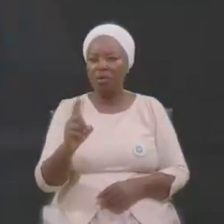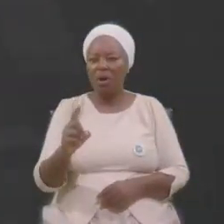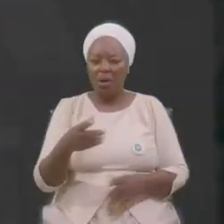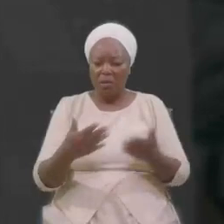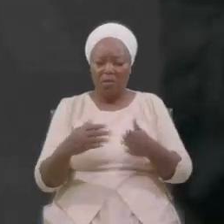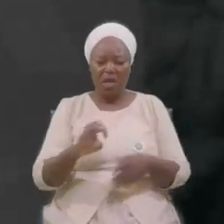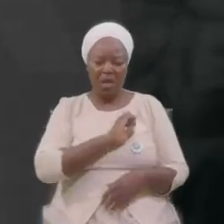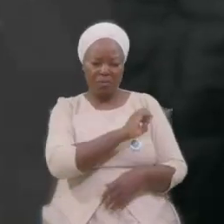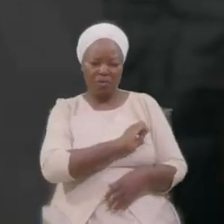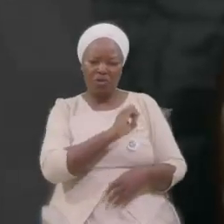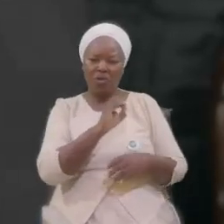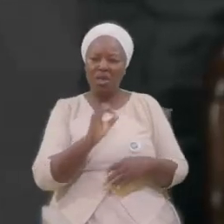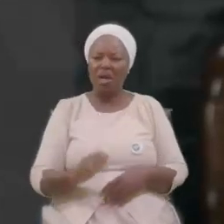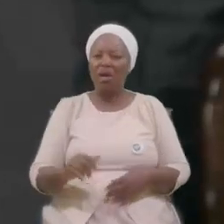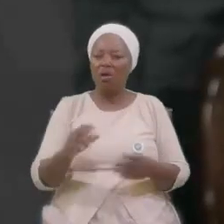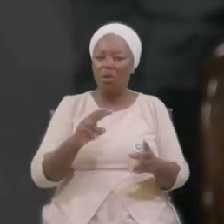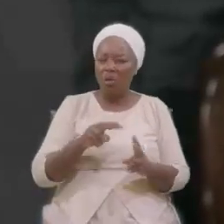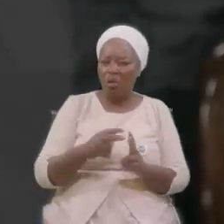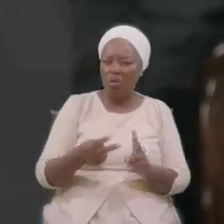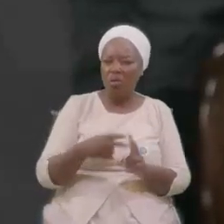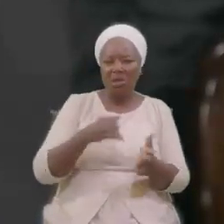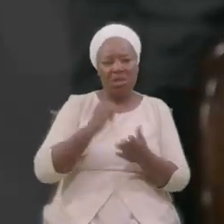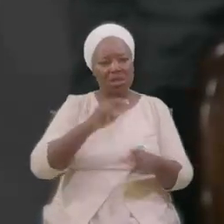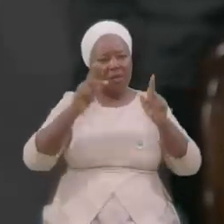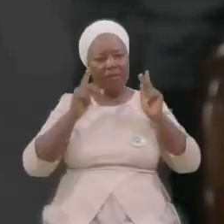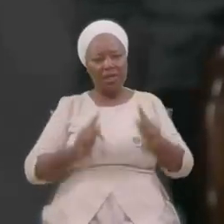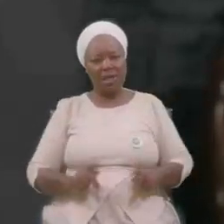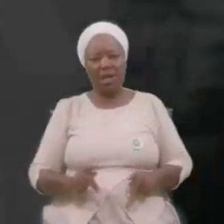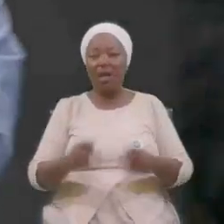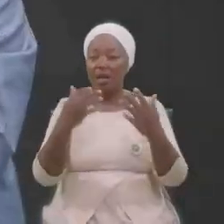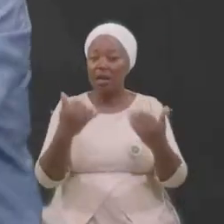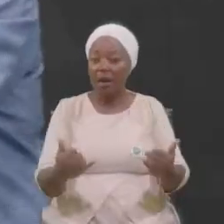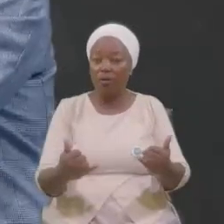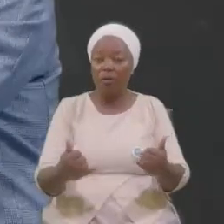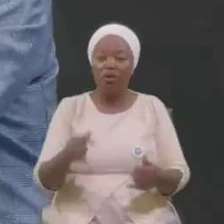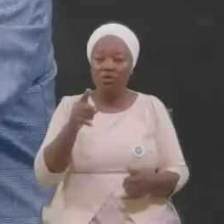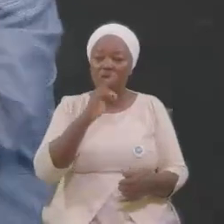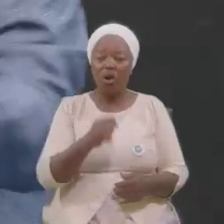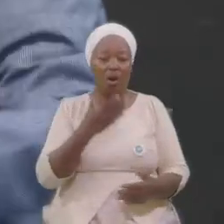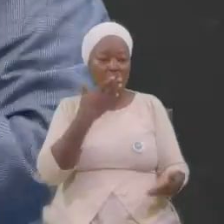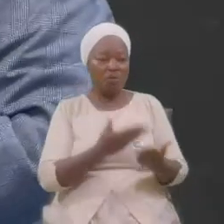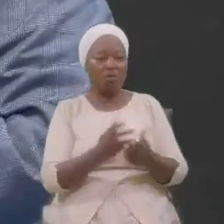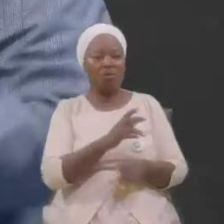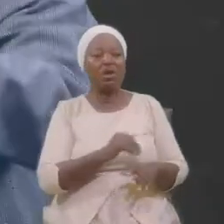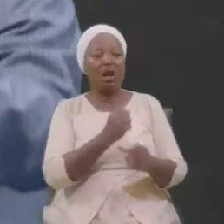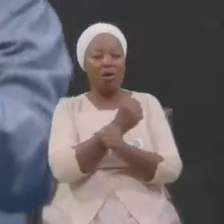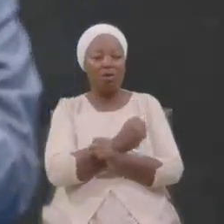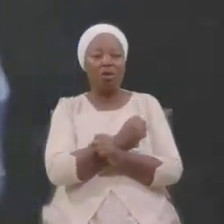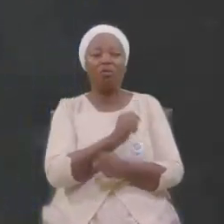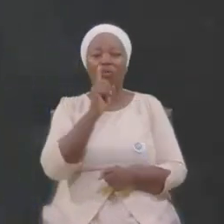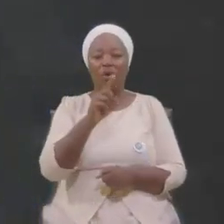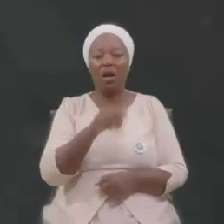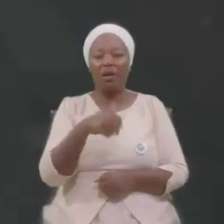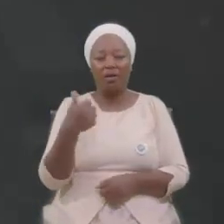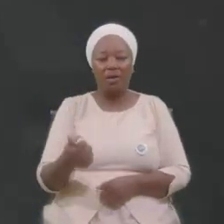emotional or it's physical. Now, you are kindly affectioned to one another